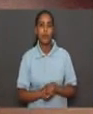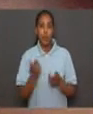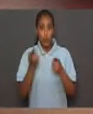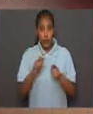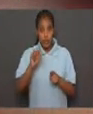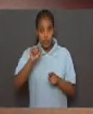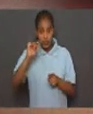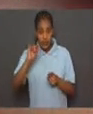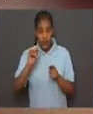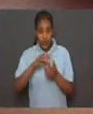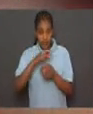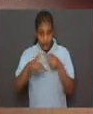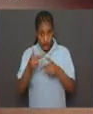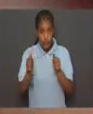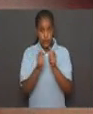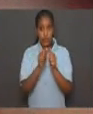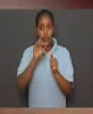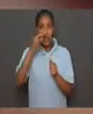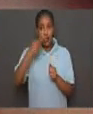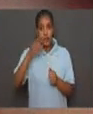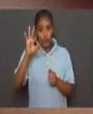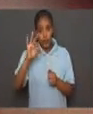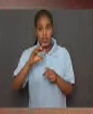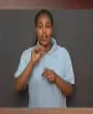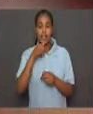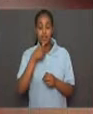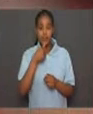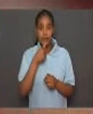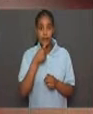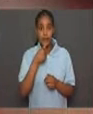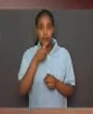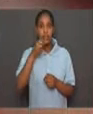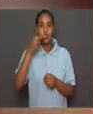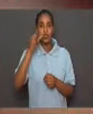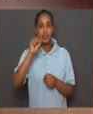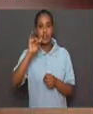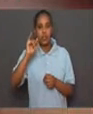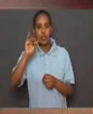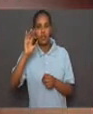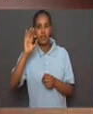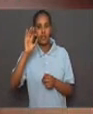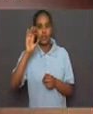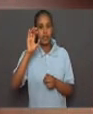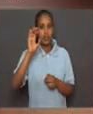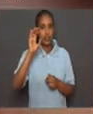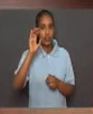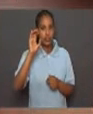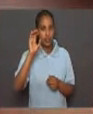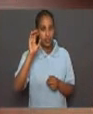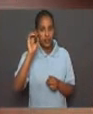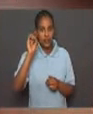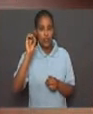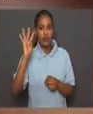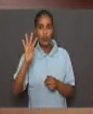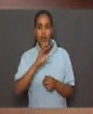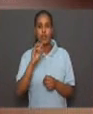When silica reacts with hydrofluoric acid, silicon tetrafluoride and